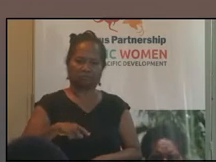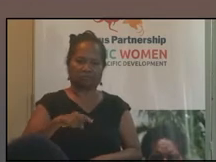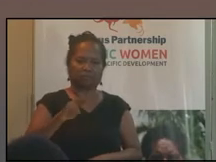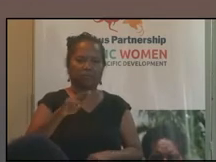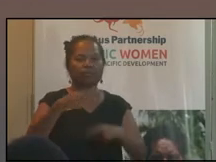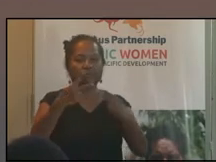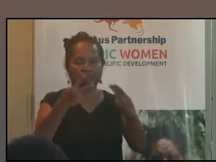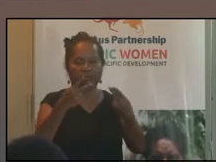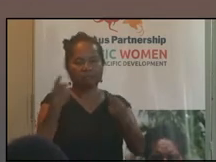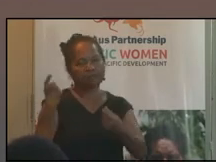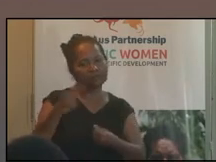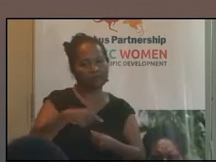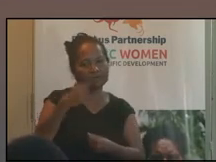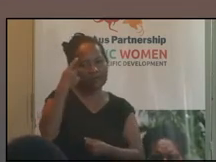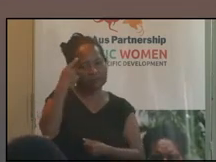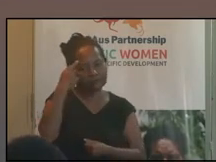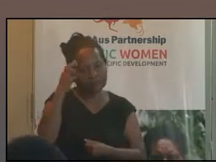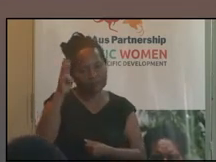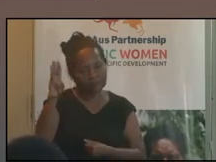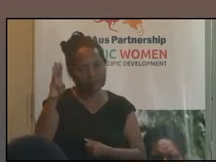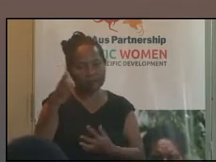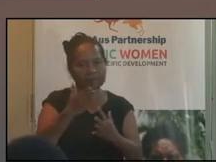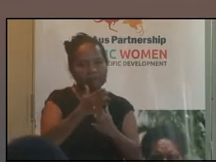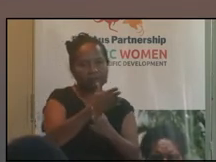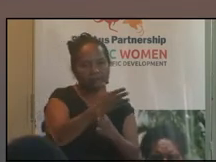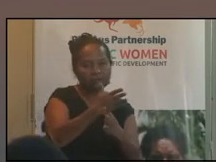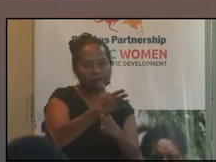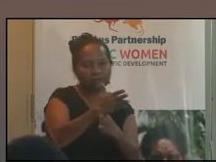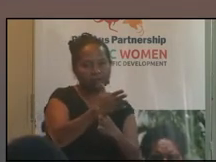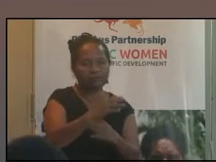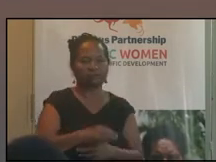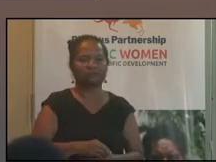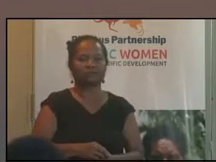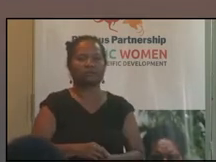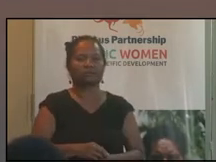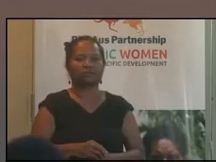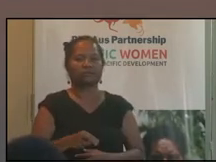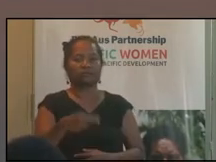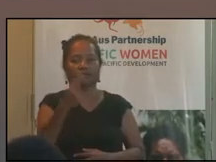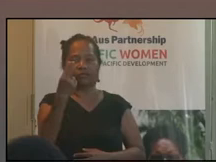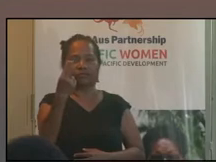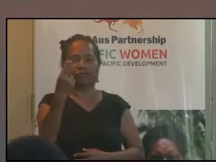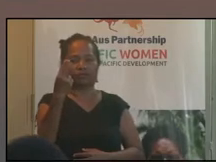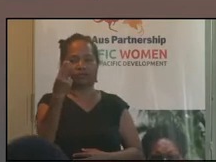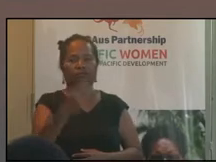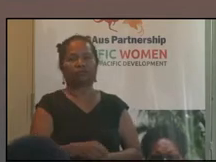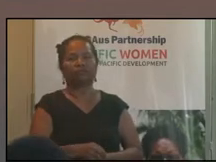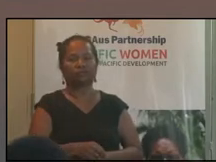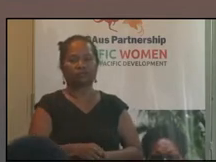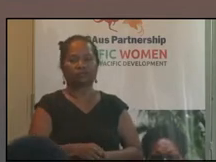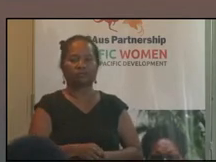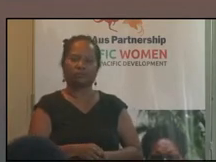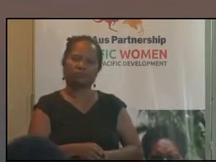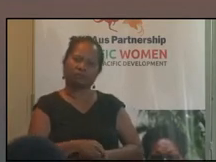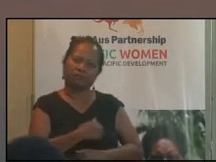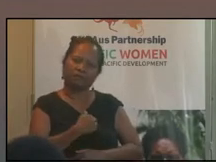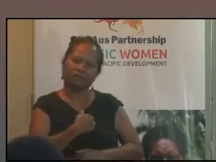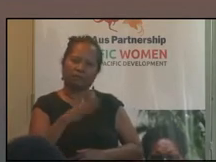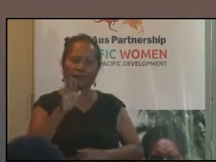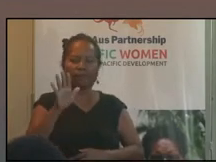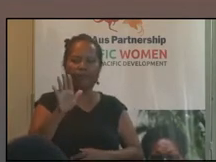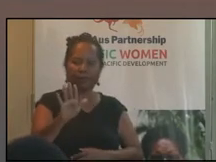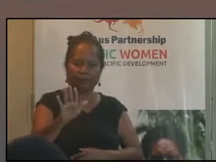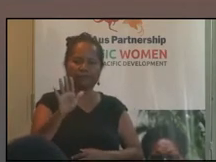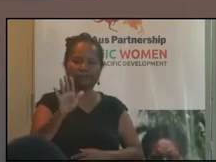himself, and it went through. And so those are the two conditions that we are still working on to try and